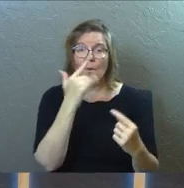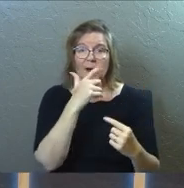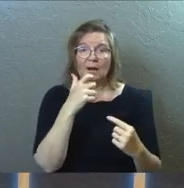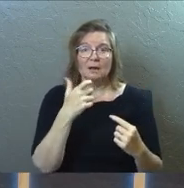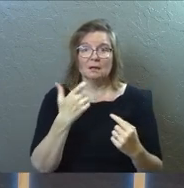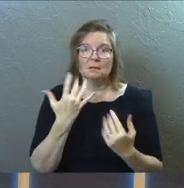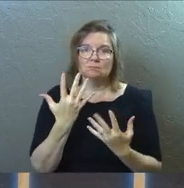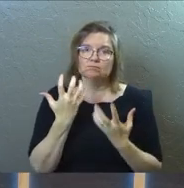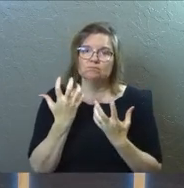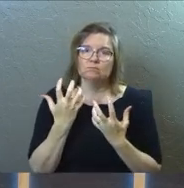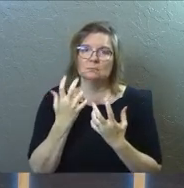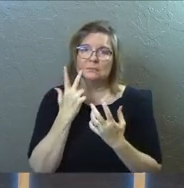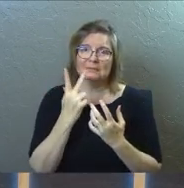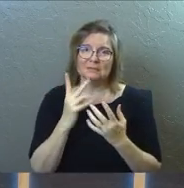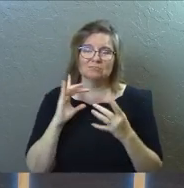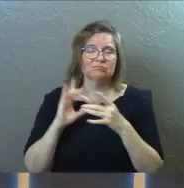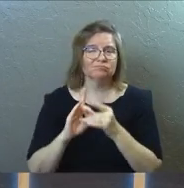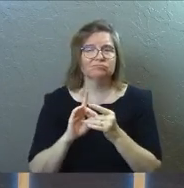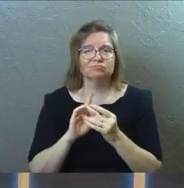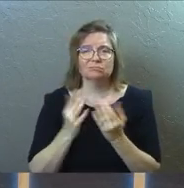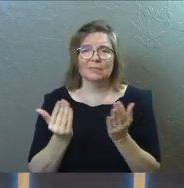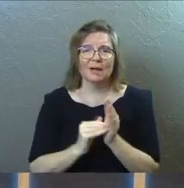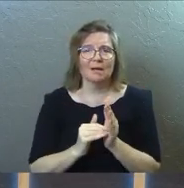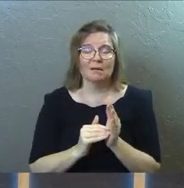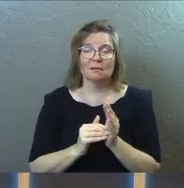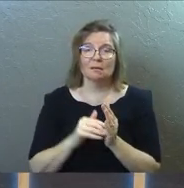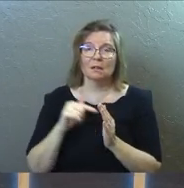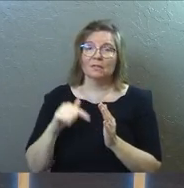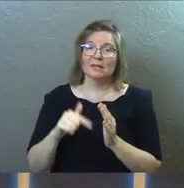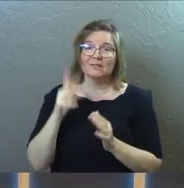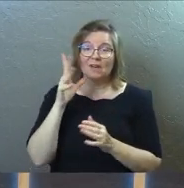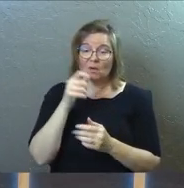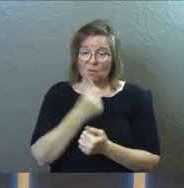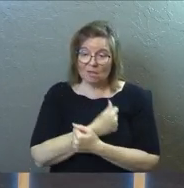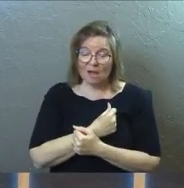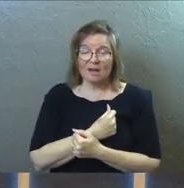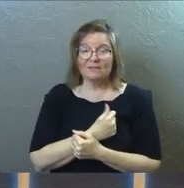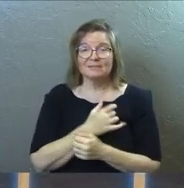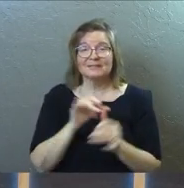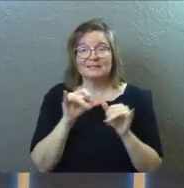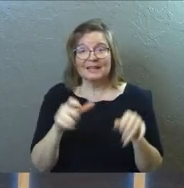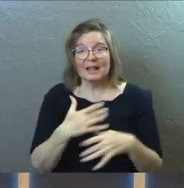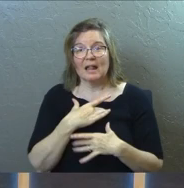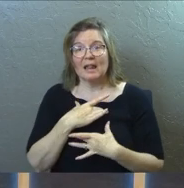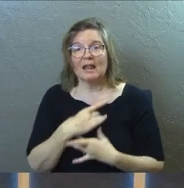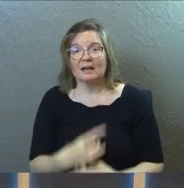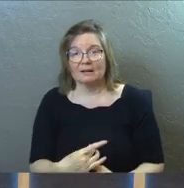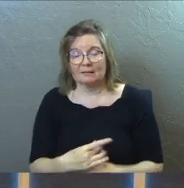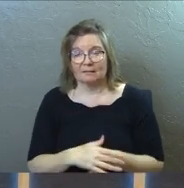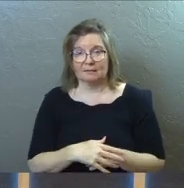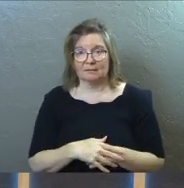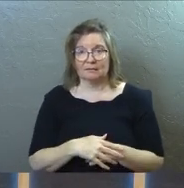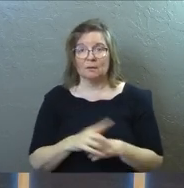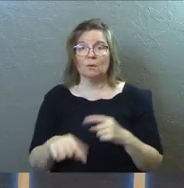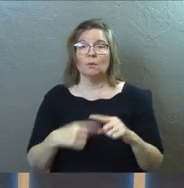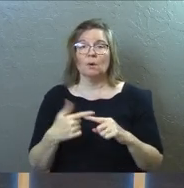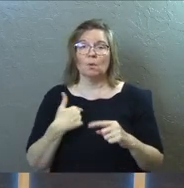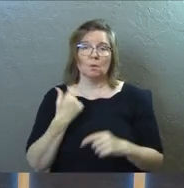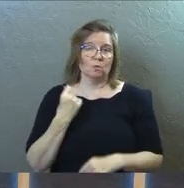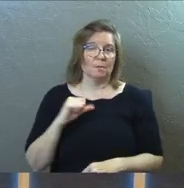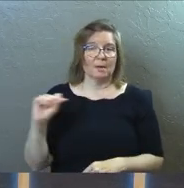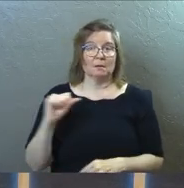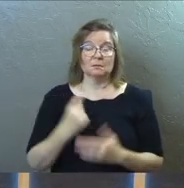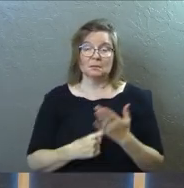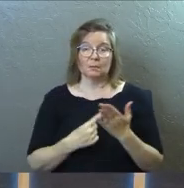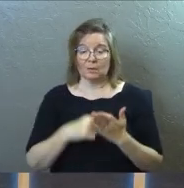because he can't wait for reconciliation. See, this is a father that doesn't just love, he likes us. Even when we're